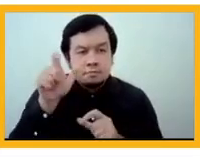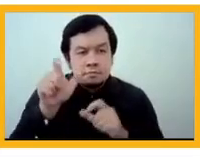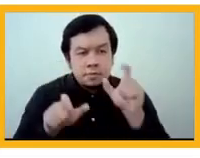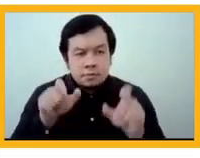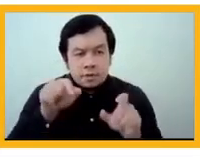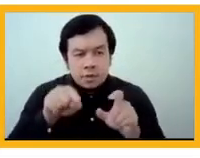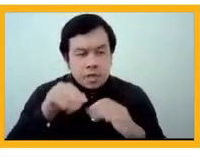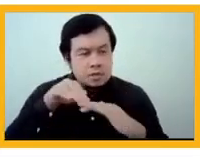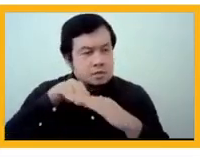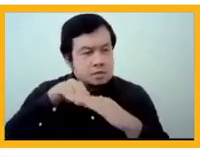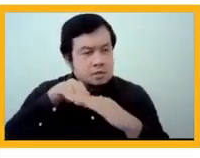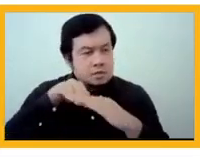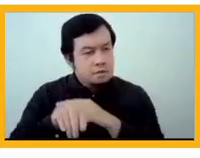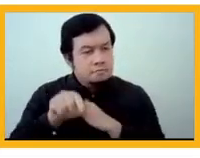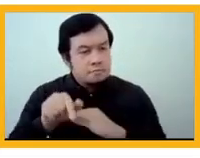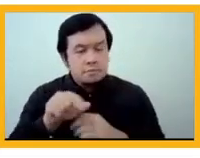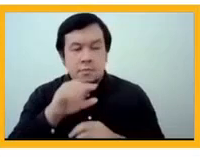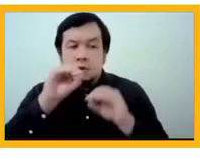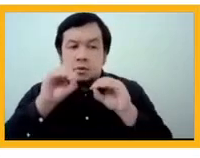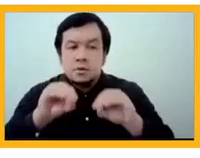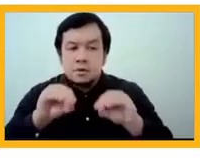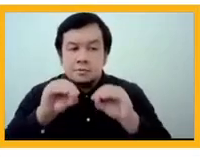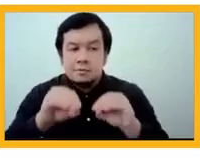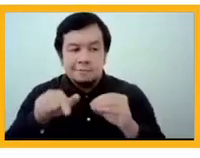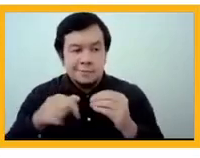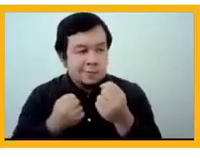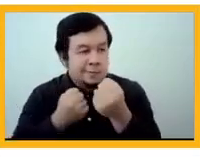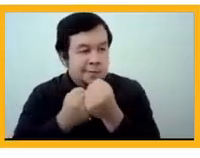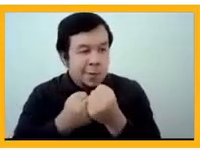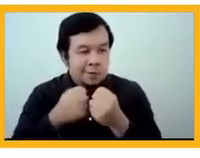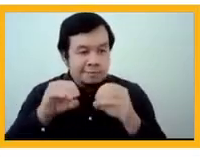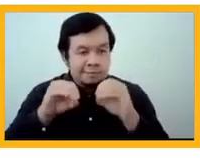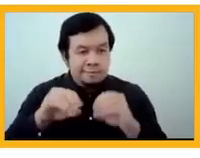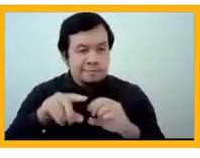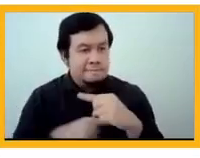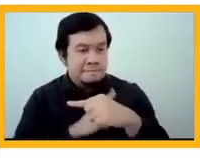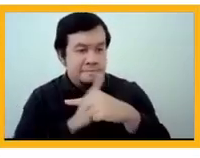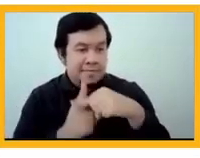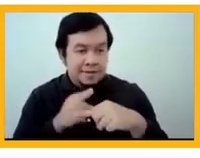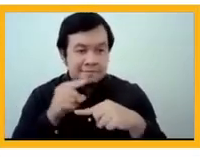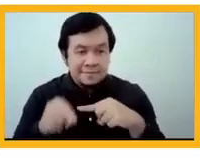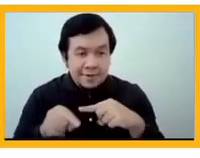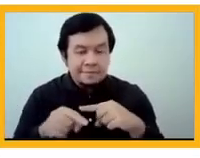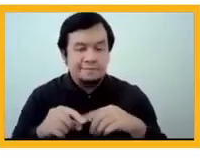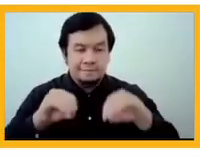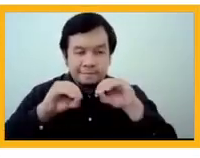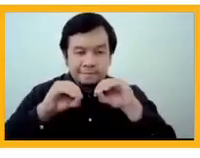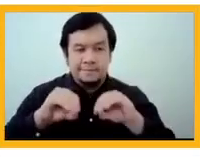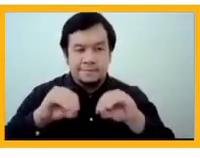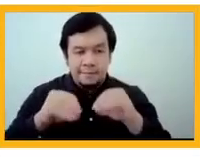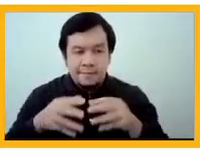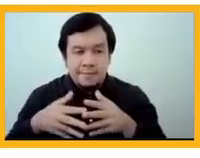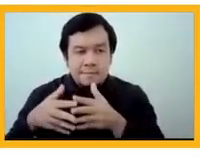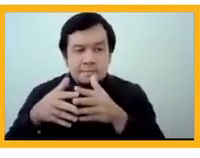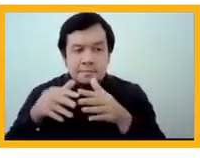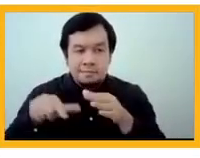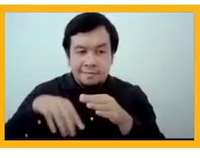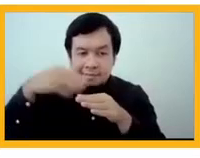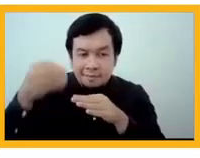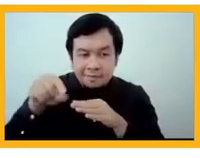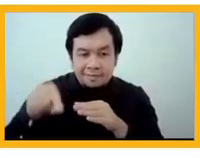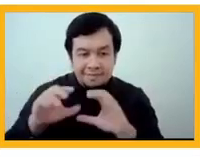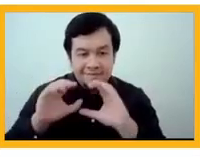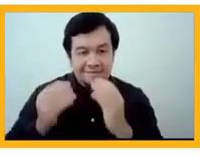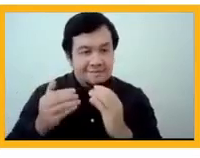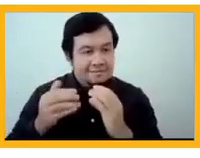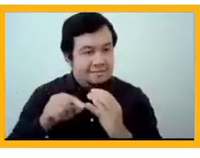instruction, practice and reinforcement at home, even when you're outside the classroom, that you could customize the learning path for students, induce